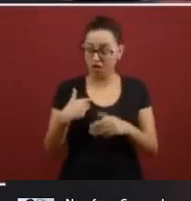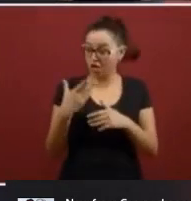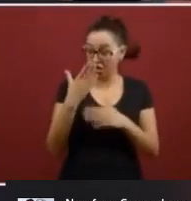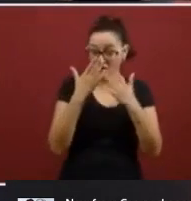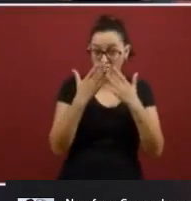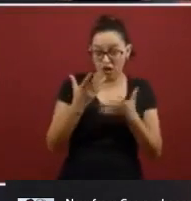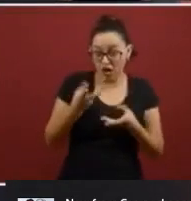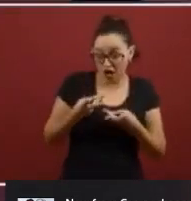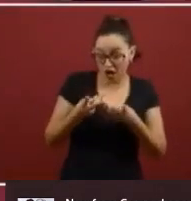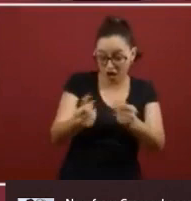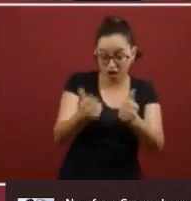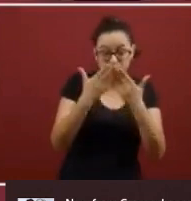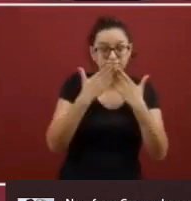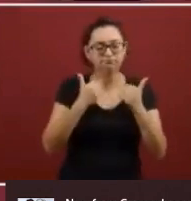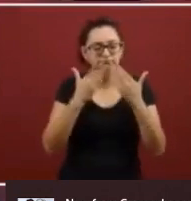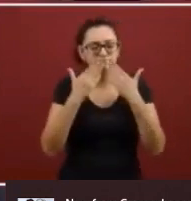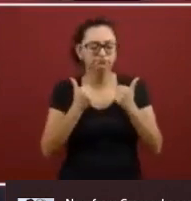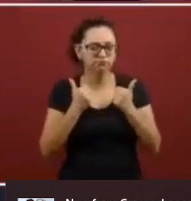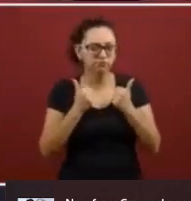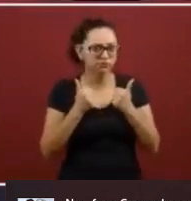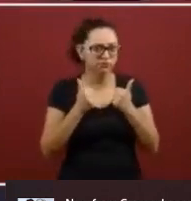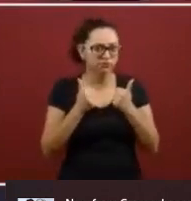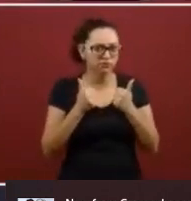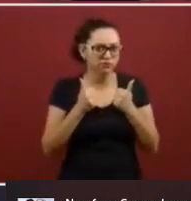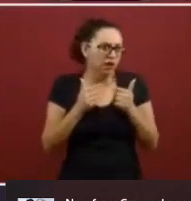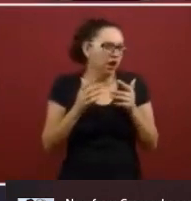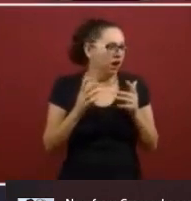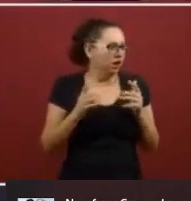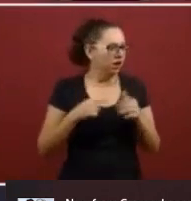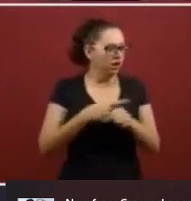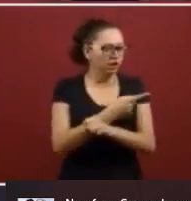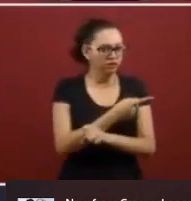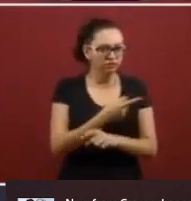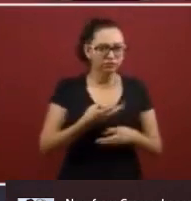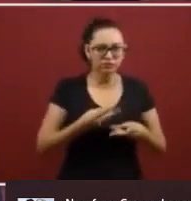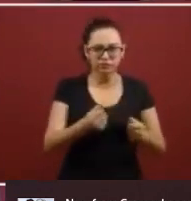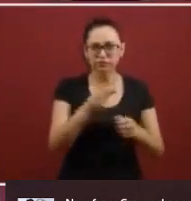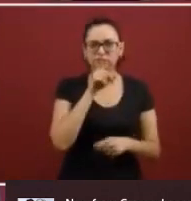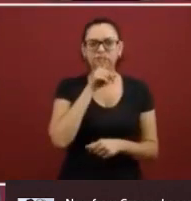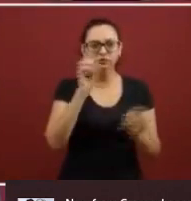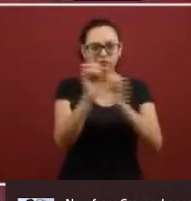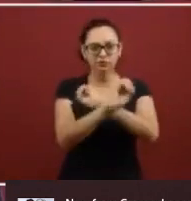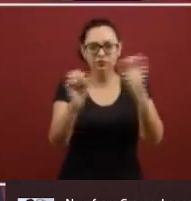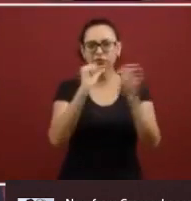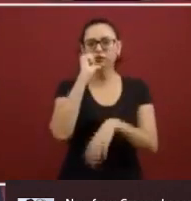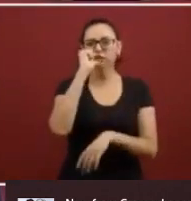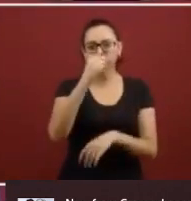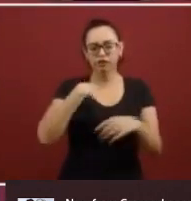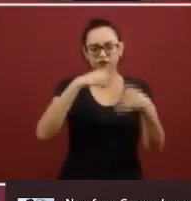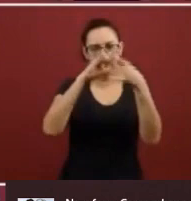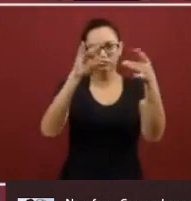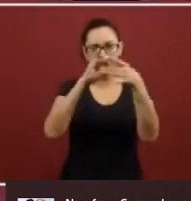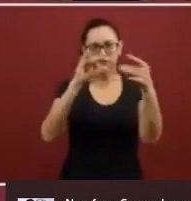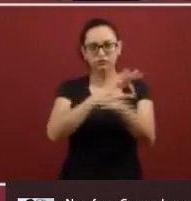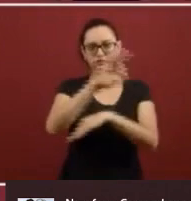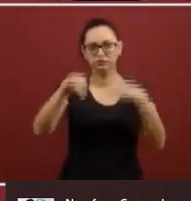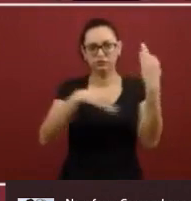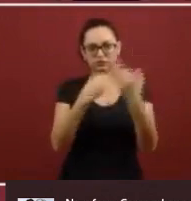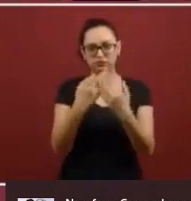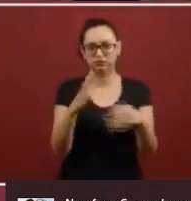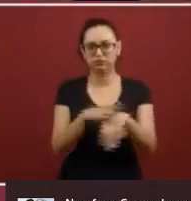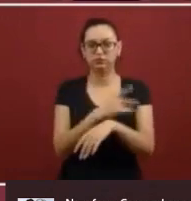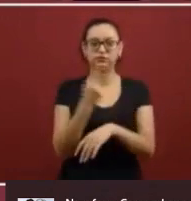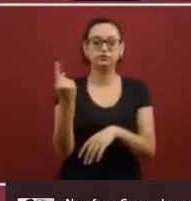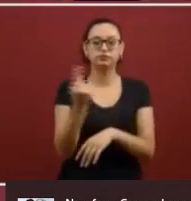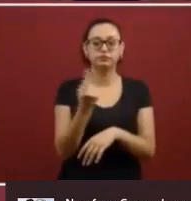the money Yo les is voy not a justified, it will comentar not be todo esto. given. It will not be allowed. Porque The reason I'm commenting this